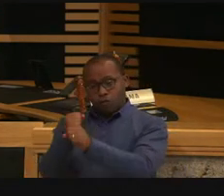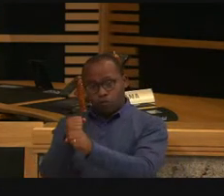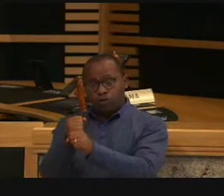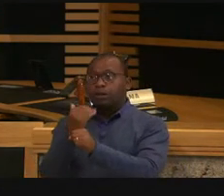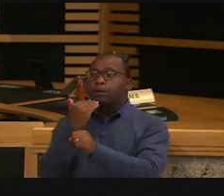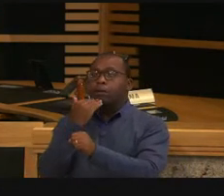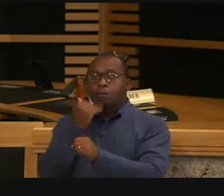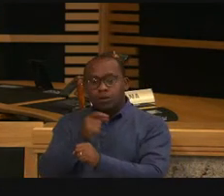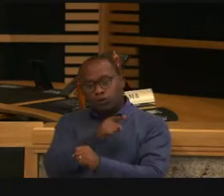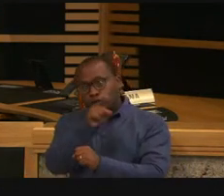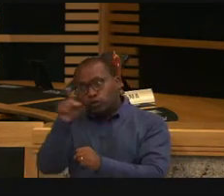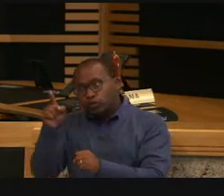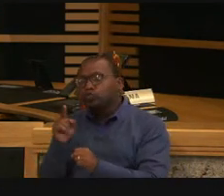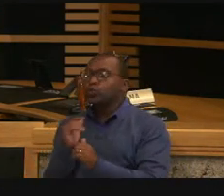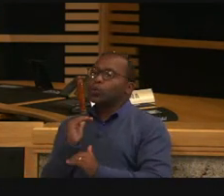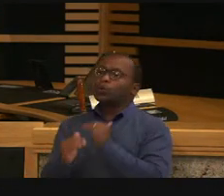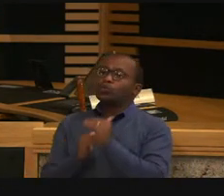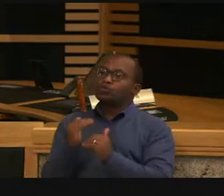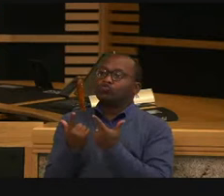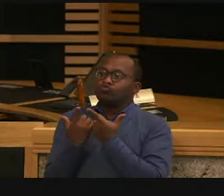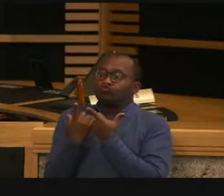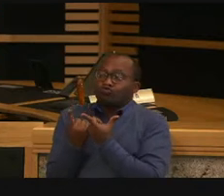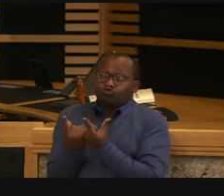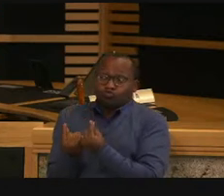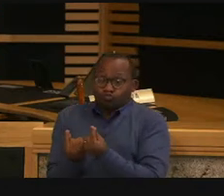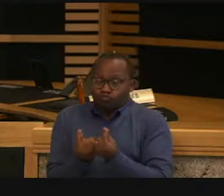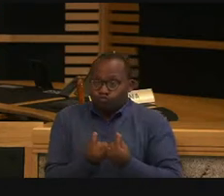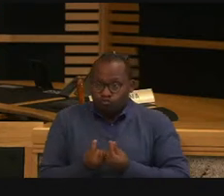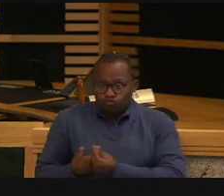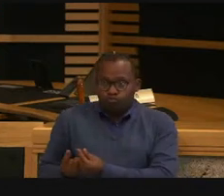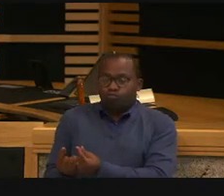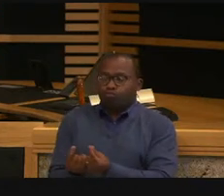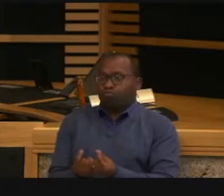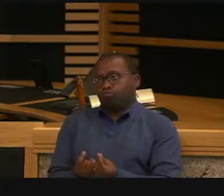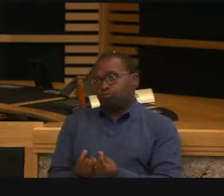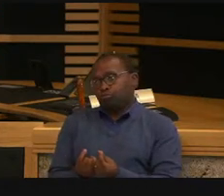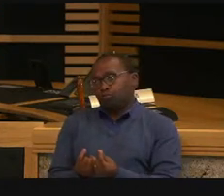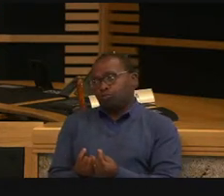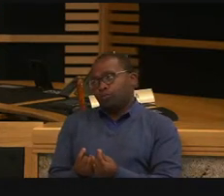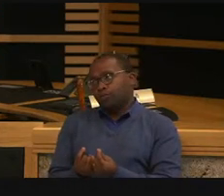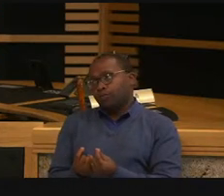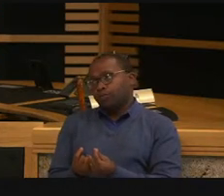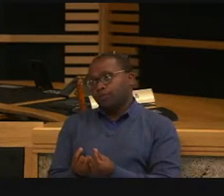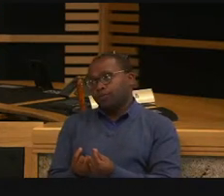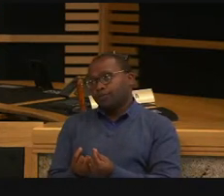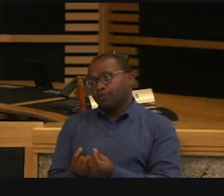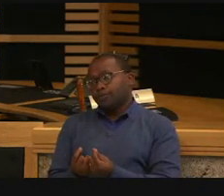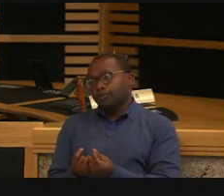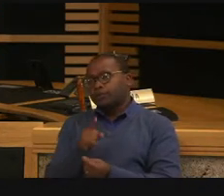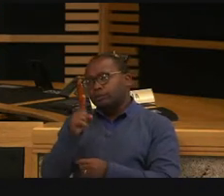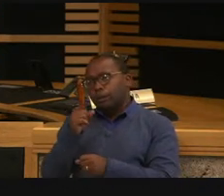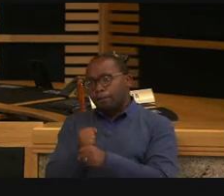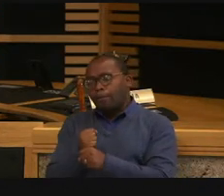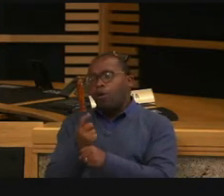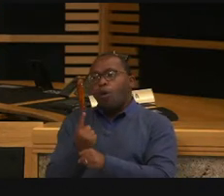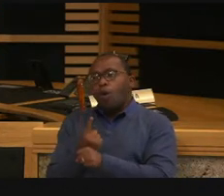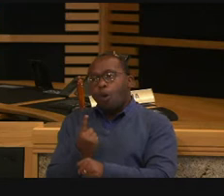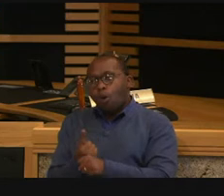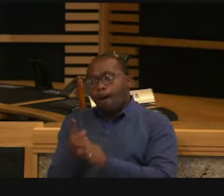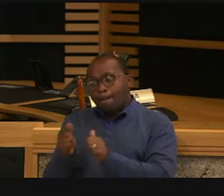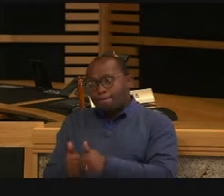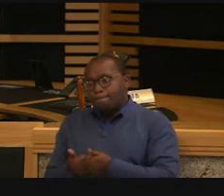that, because we've introduced this kind of a rule to ensure that members go back to their own constituencies with